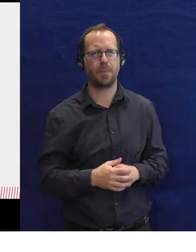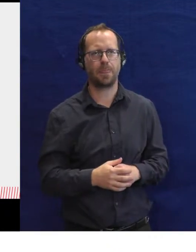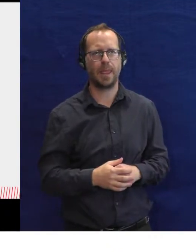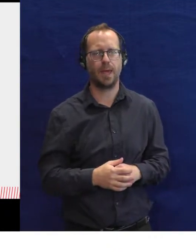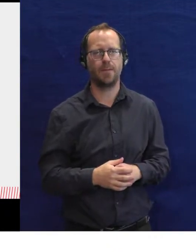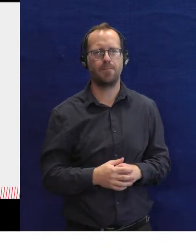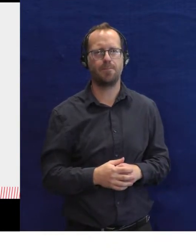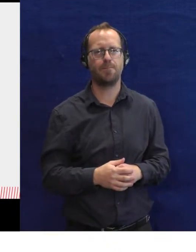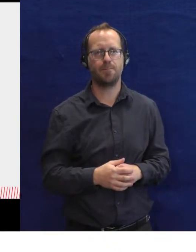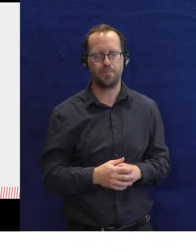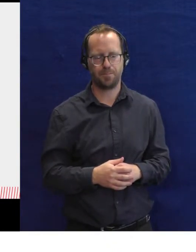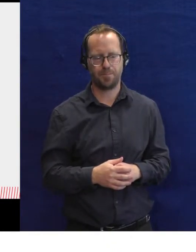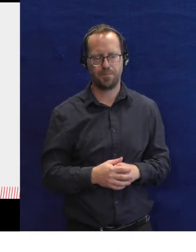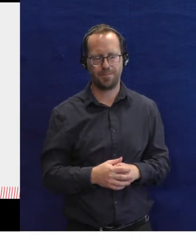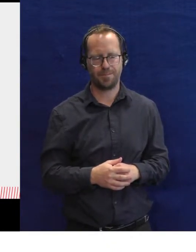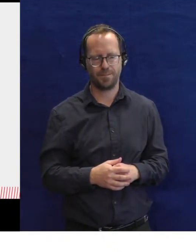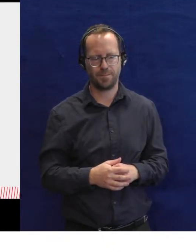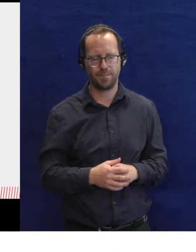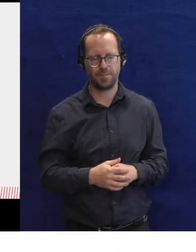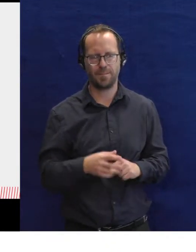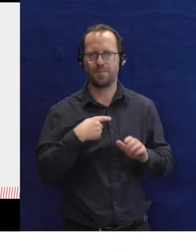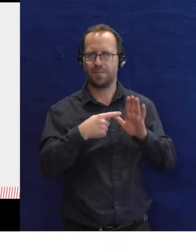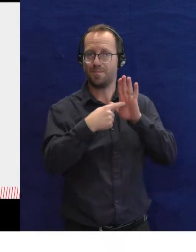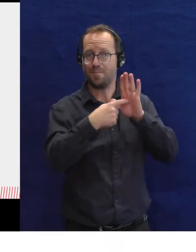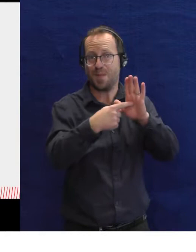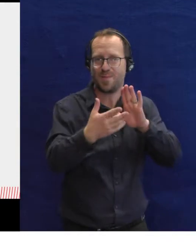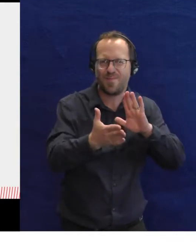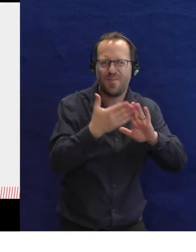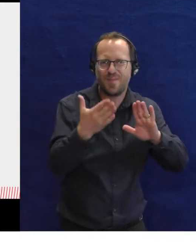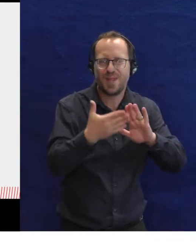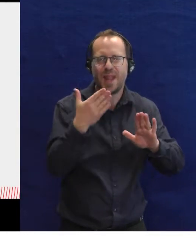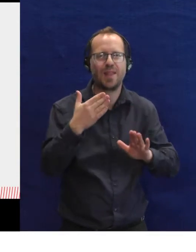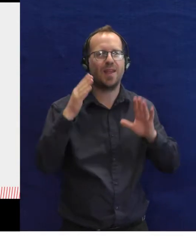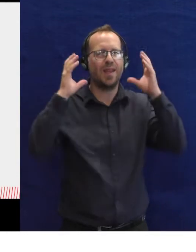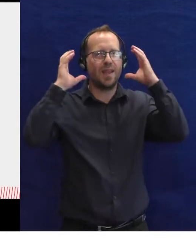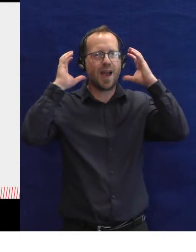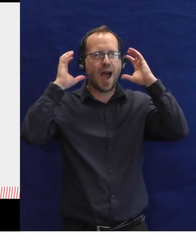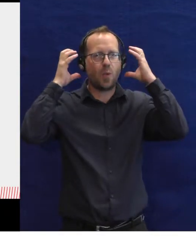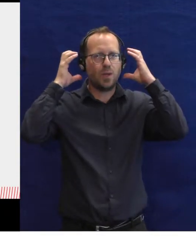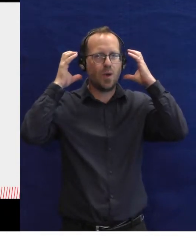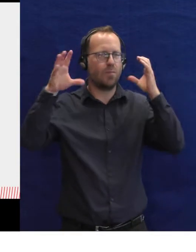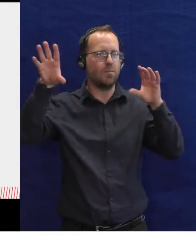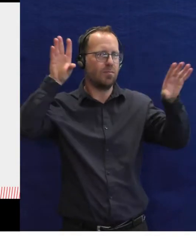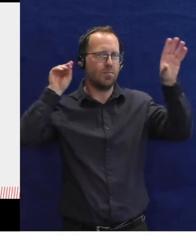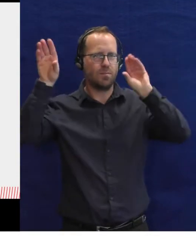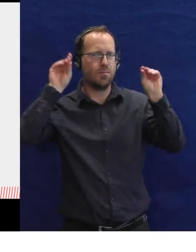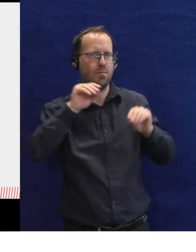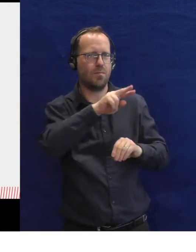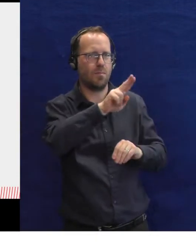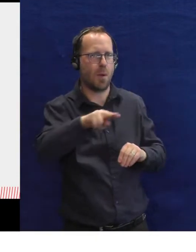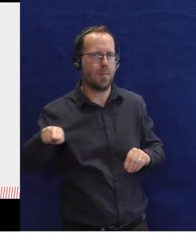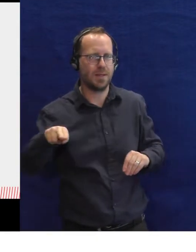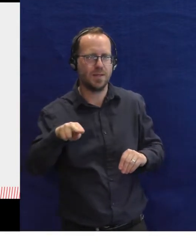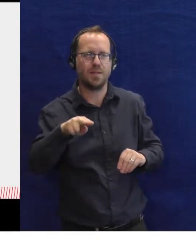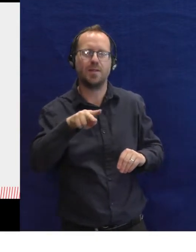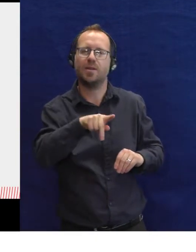Okay, I have here one example of an audio description, which was done in cooperation with